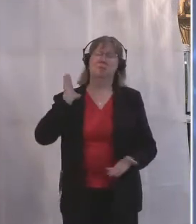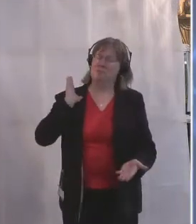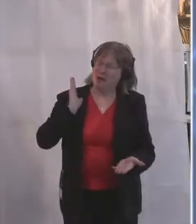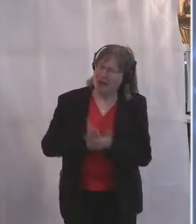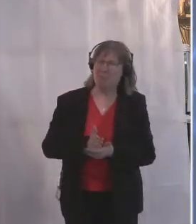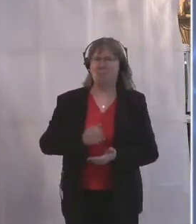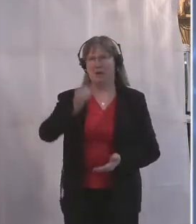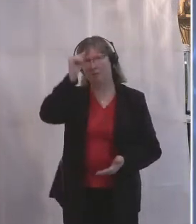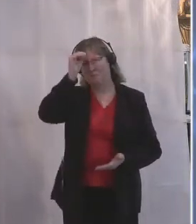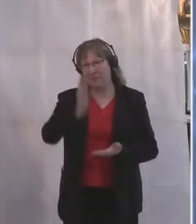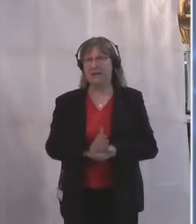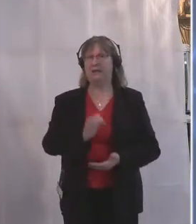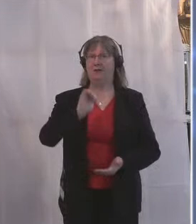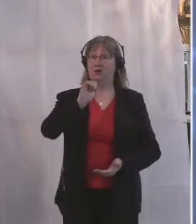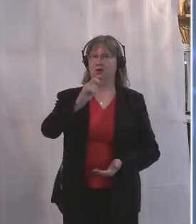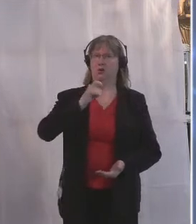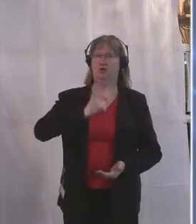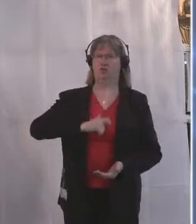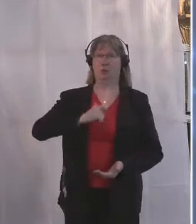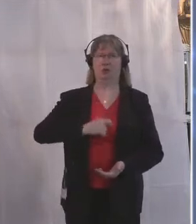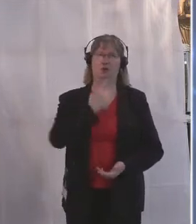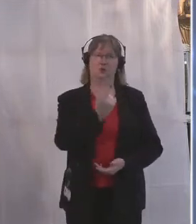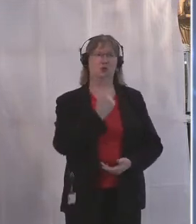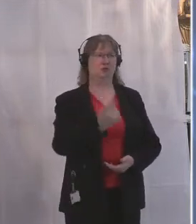truly believe that you're role models? Hands up.